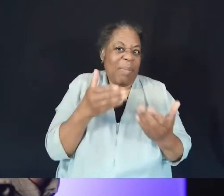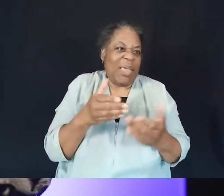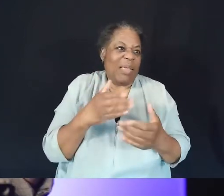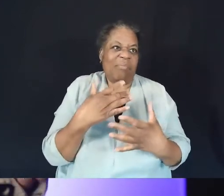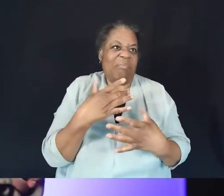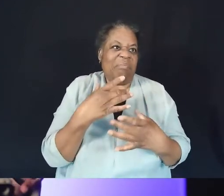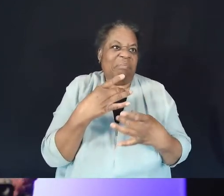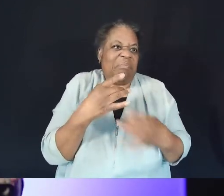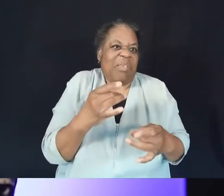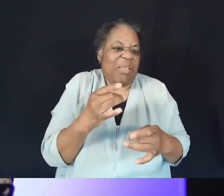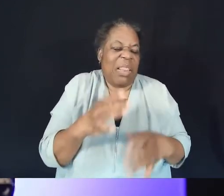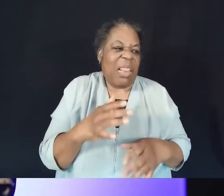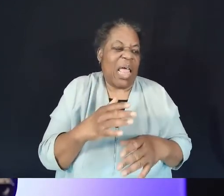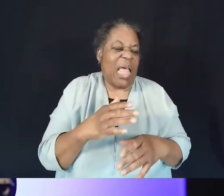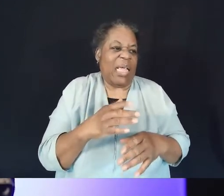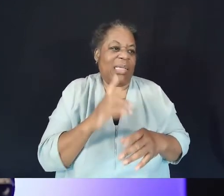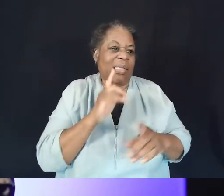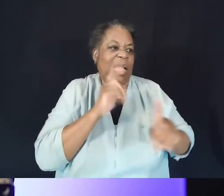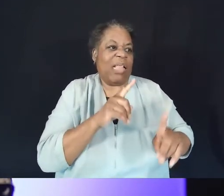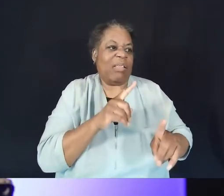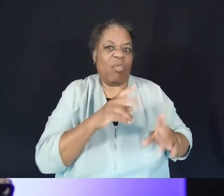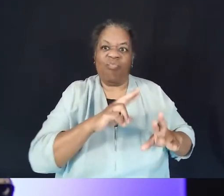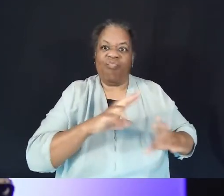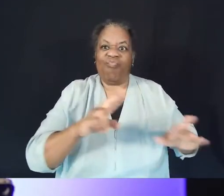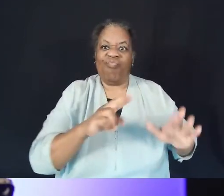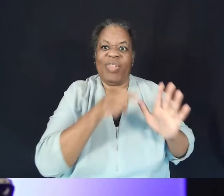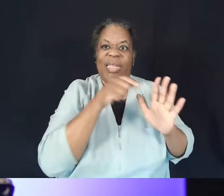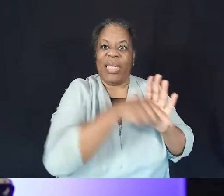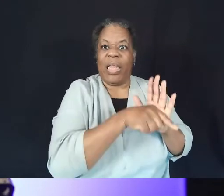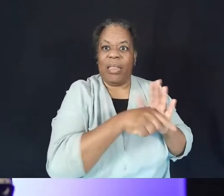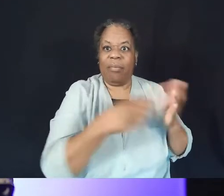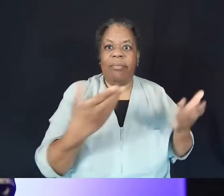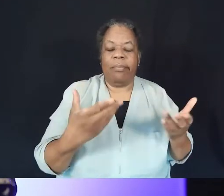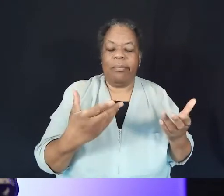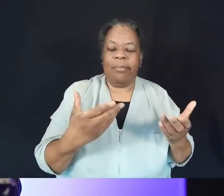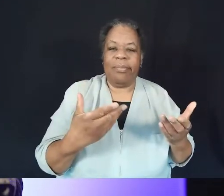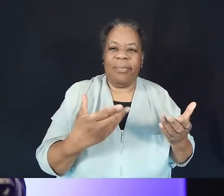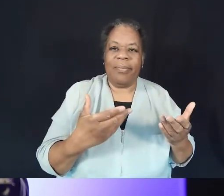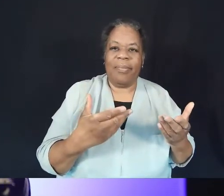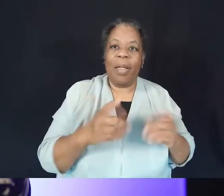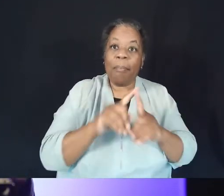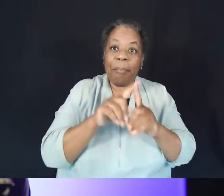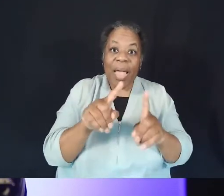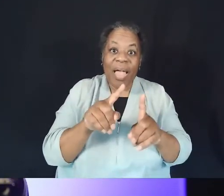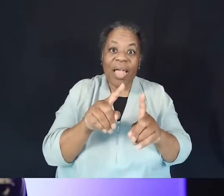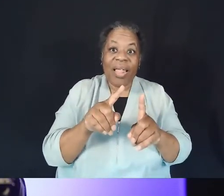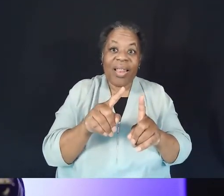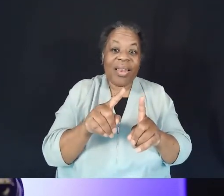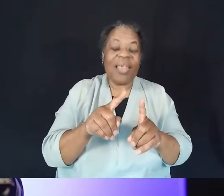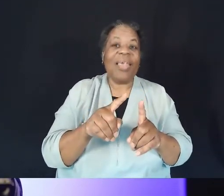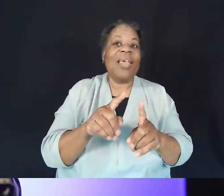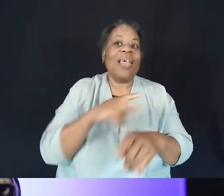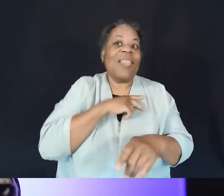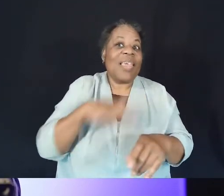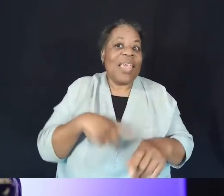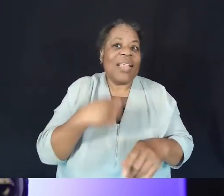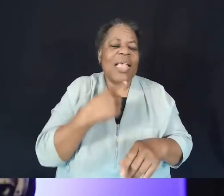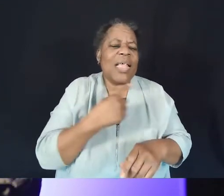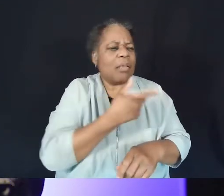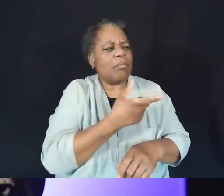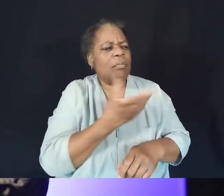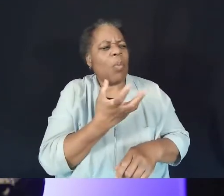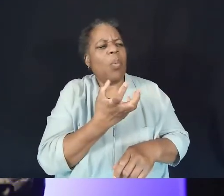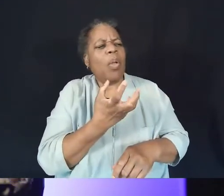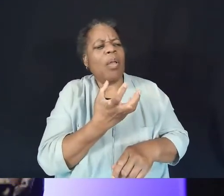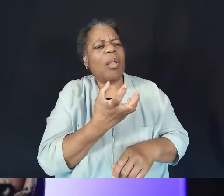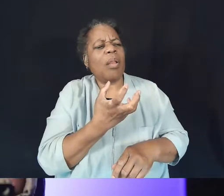looking for a new cupbearer, but Nehemiah is not going to make it. But he says, Nehemiah, what do you want? And